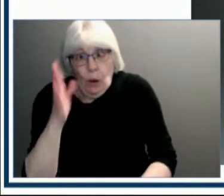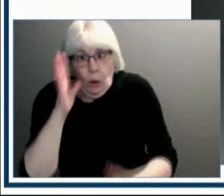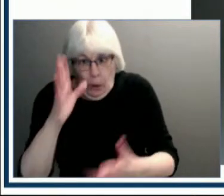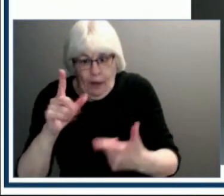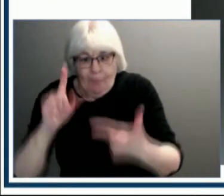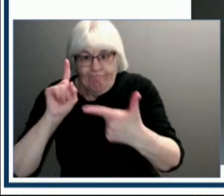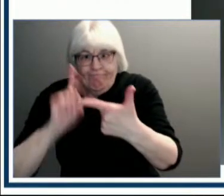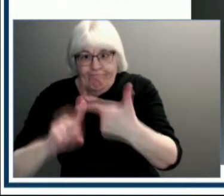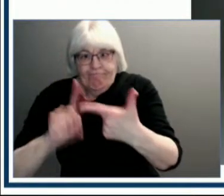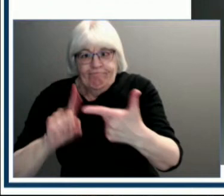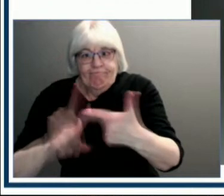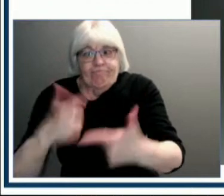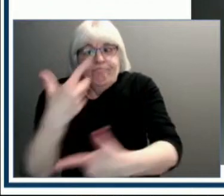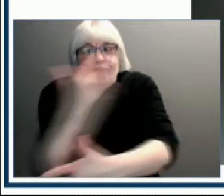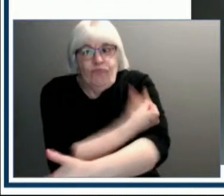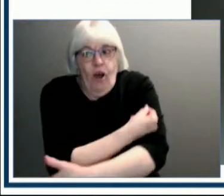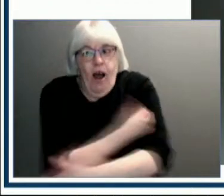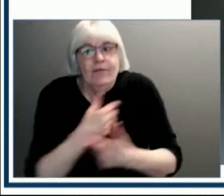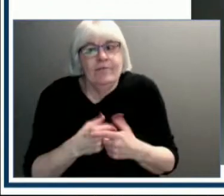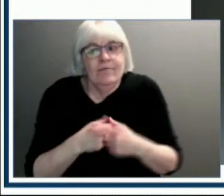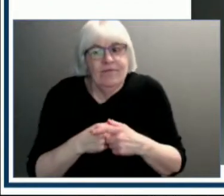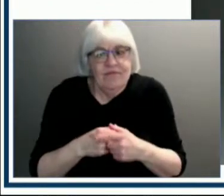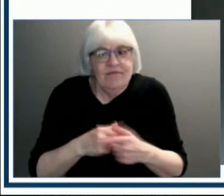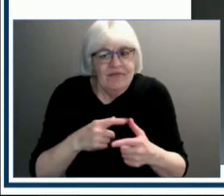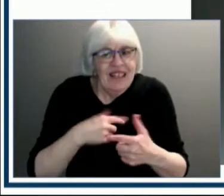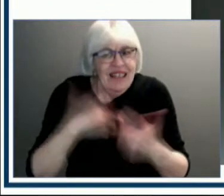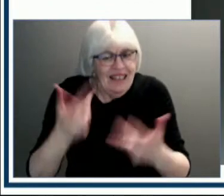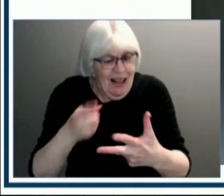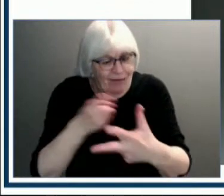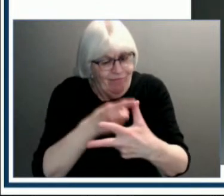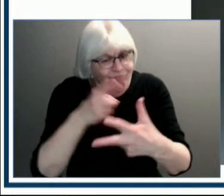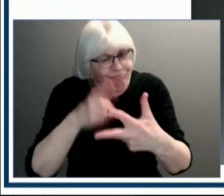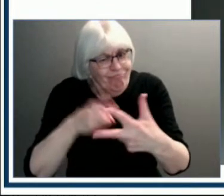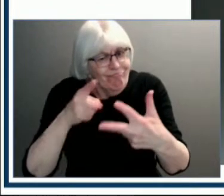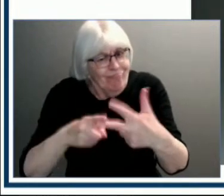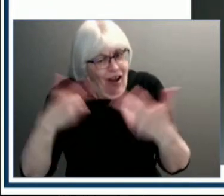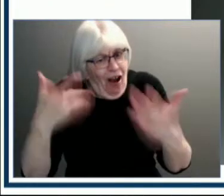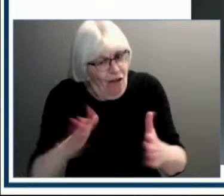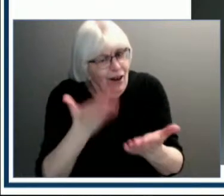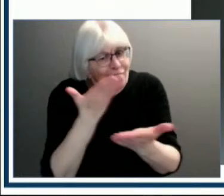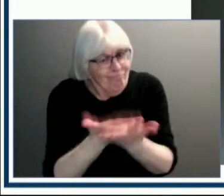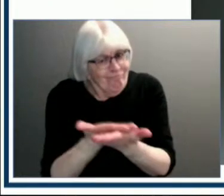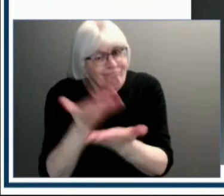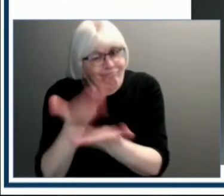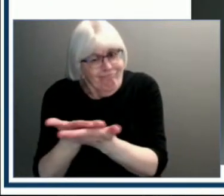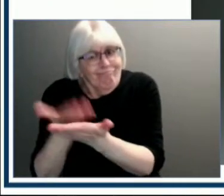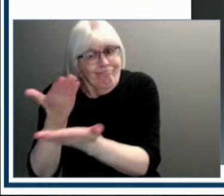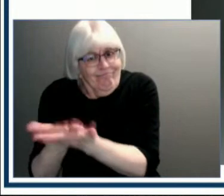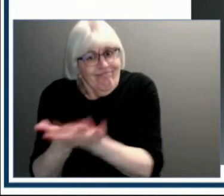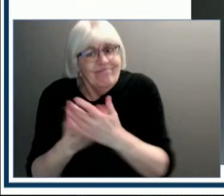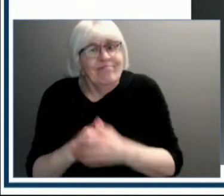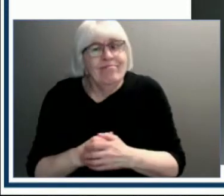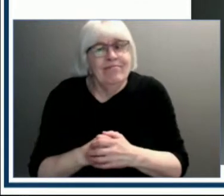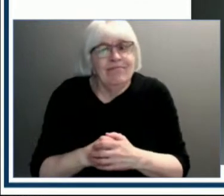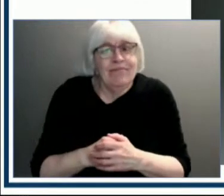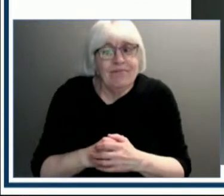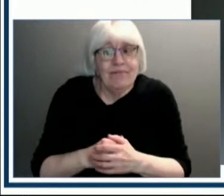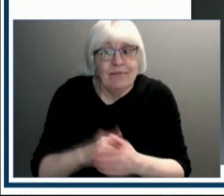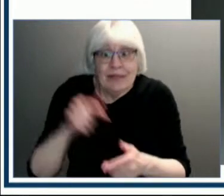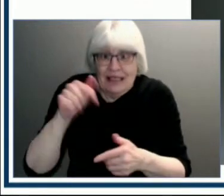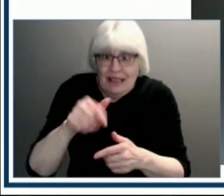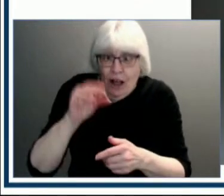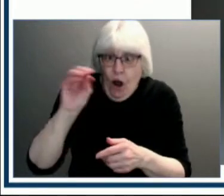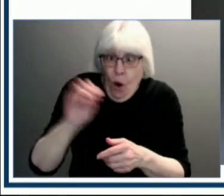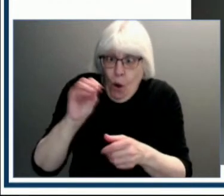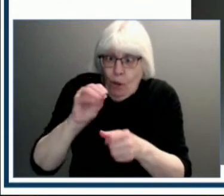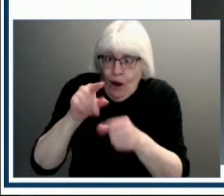hopefully clear to many others that our response to the Omicron variant can't be the same response that we had in wave 1, 2, or 3. We